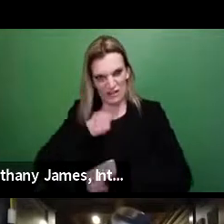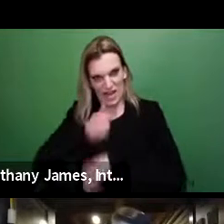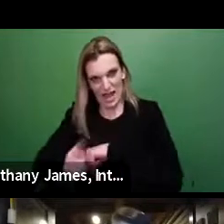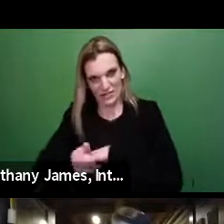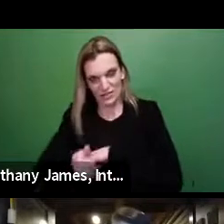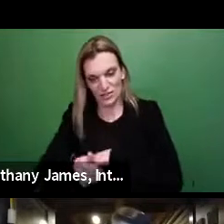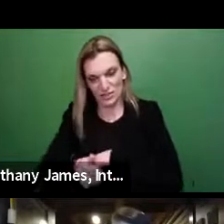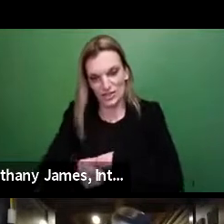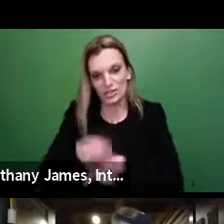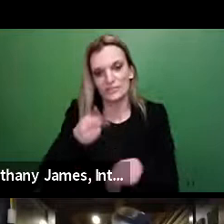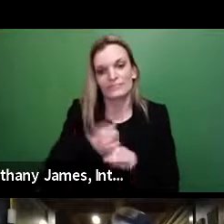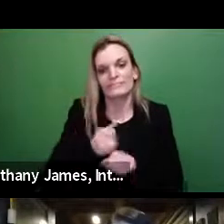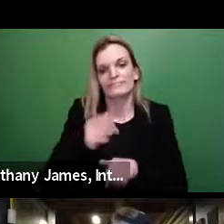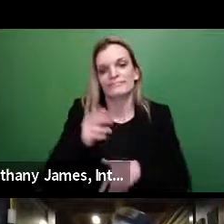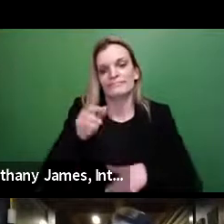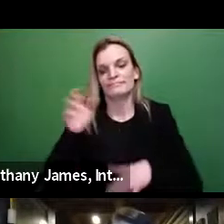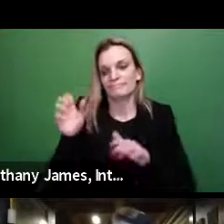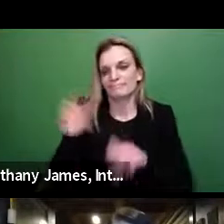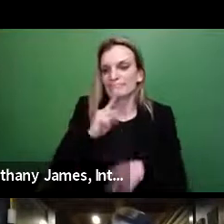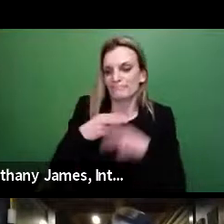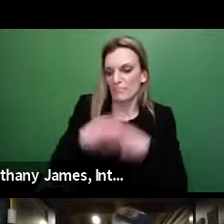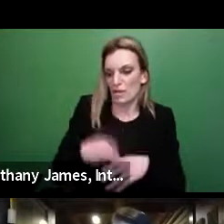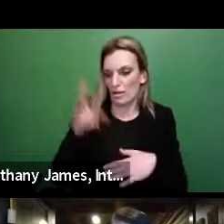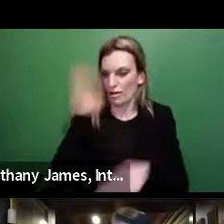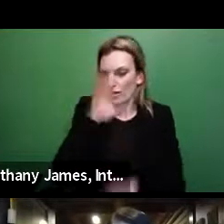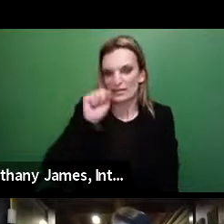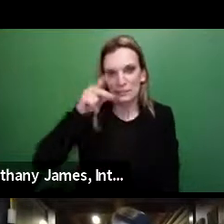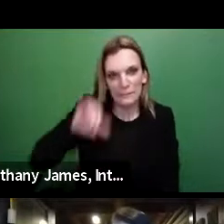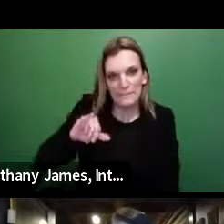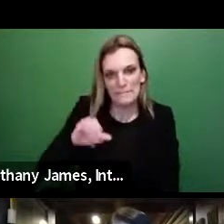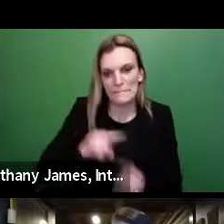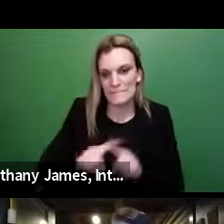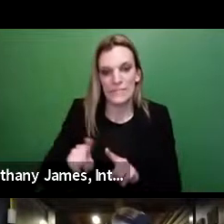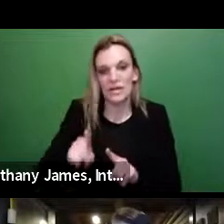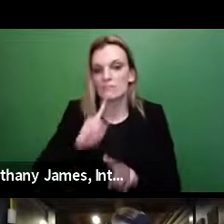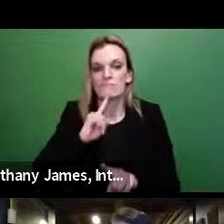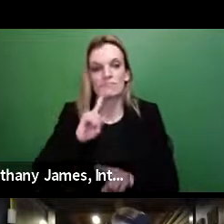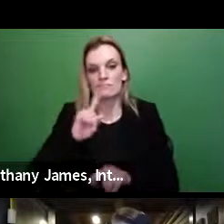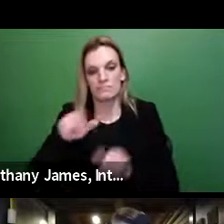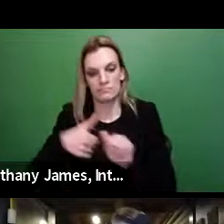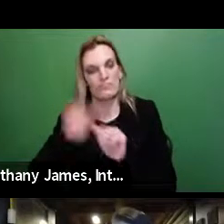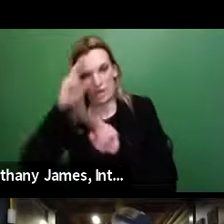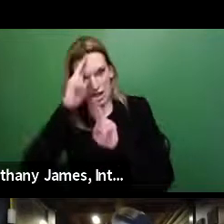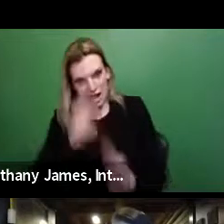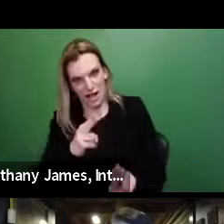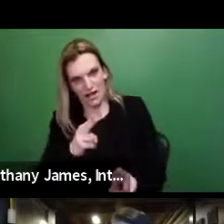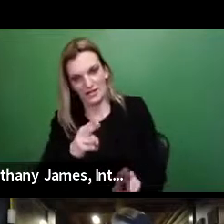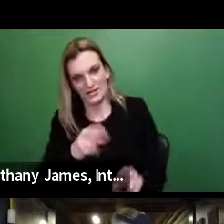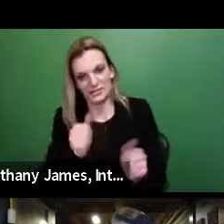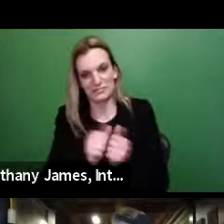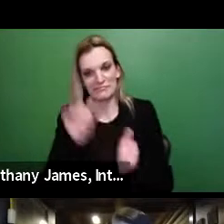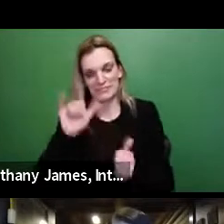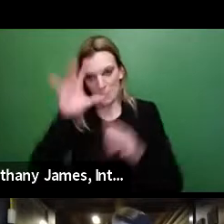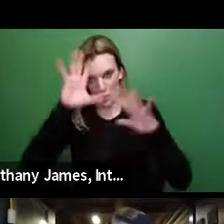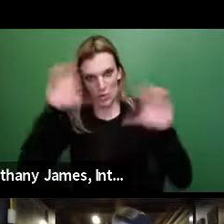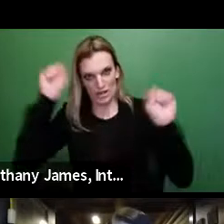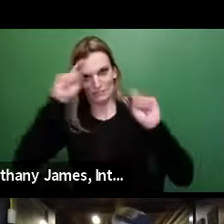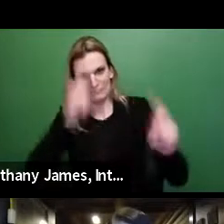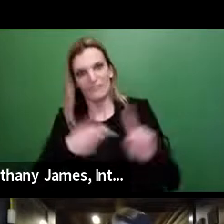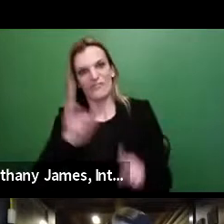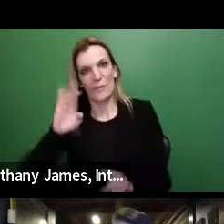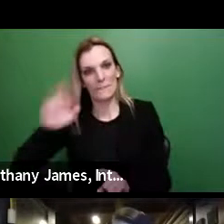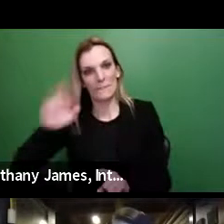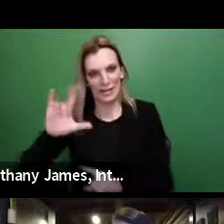and sabotage. In 1998, Korematsu was honored with the Presidential Medal of War by President Bill Clinton.